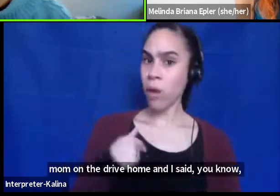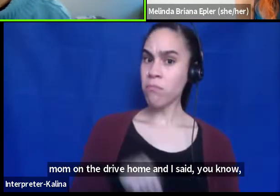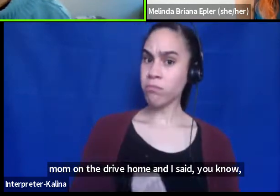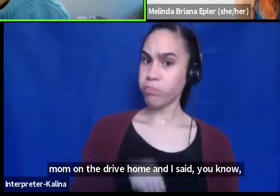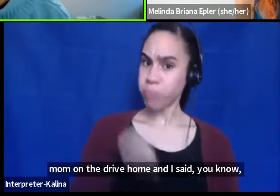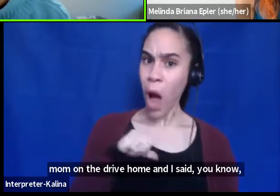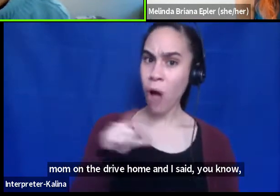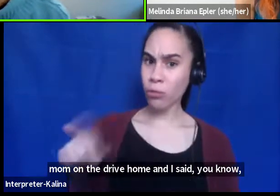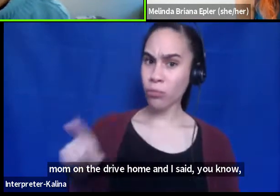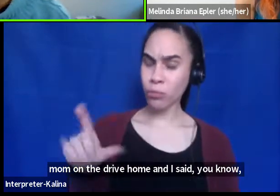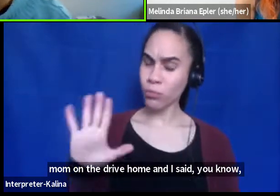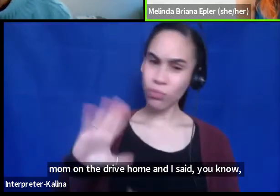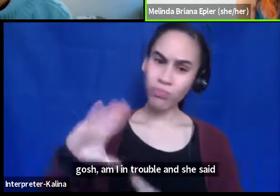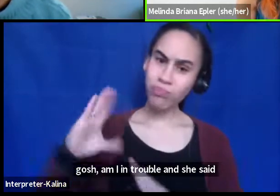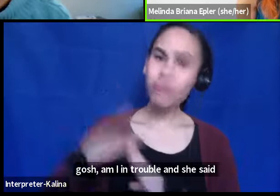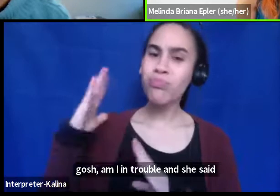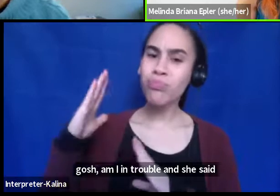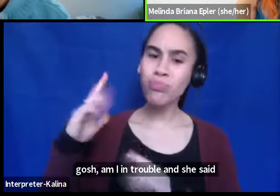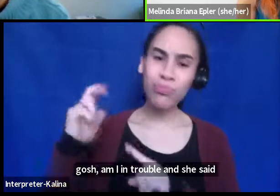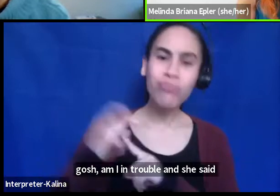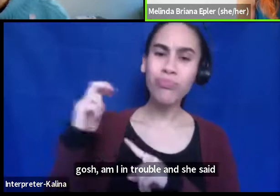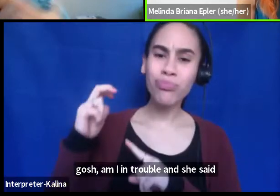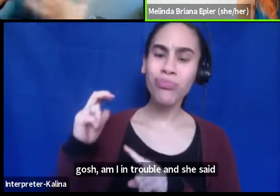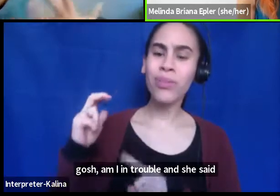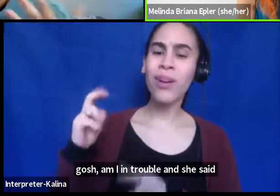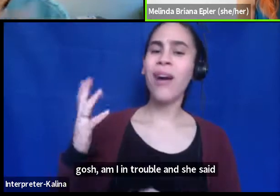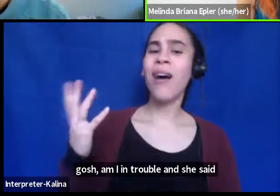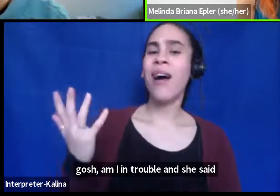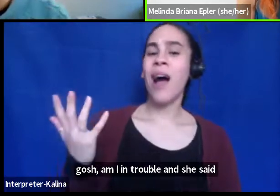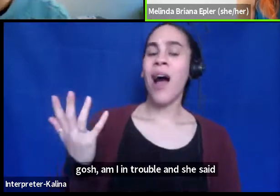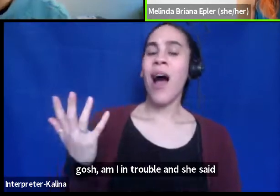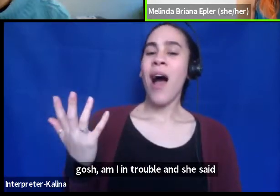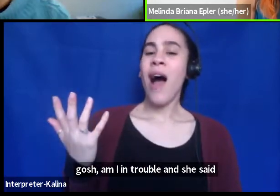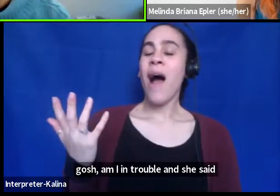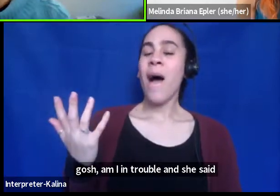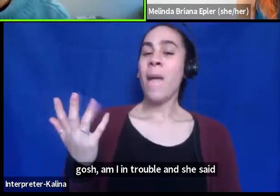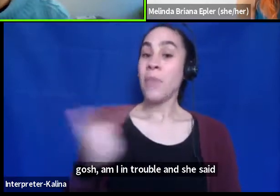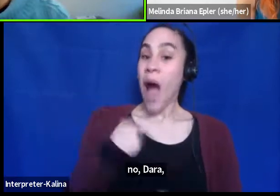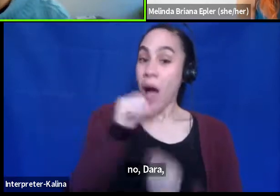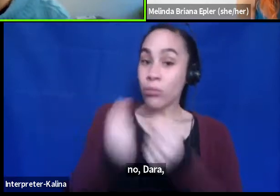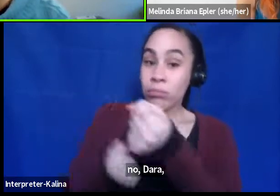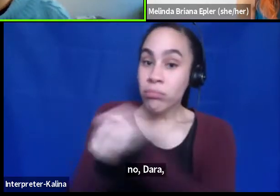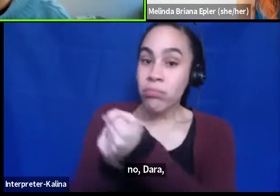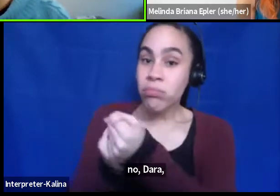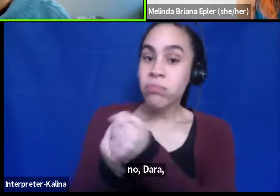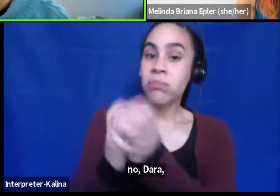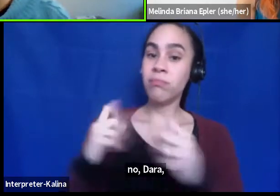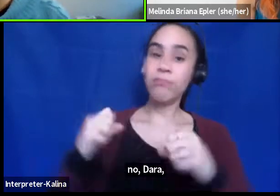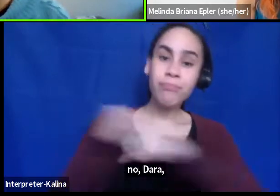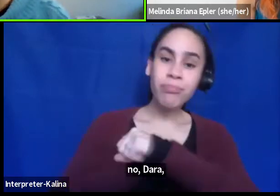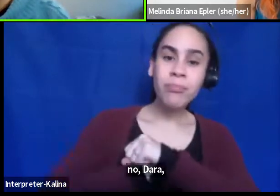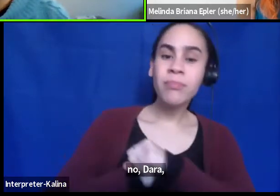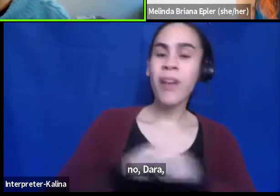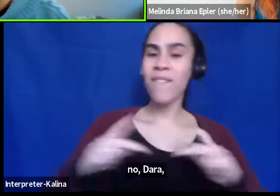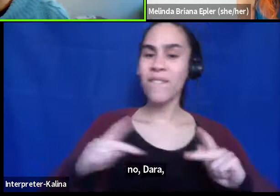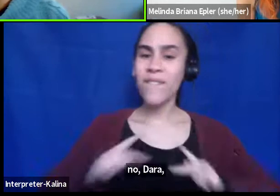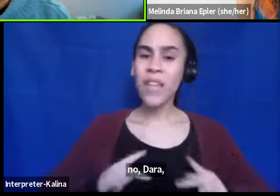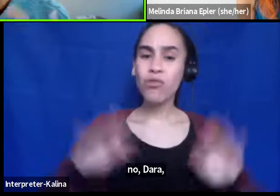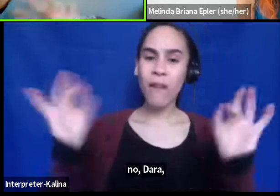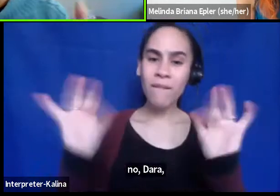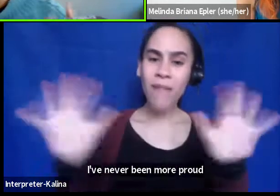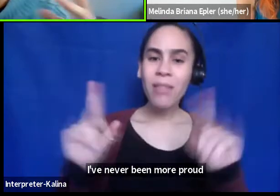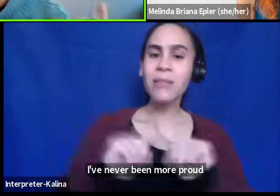entire life. And I think, like, not that I condone violence, but I think I see myself a